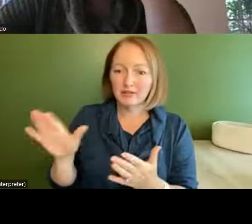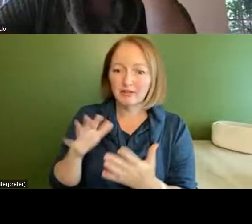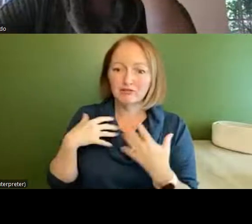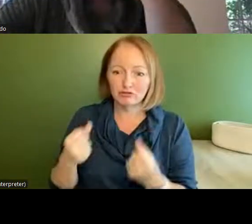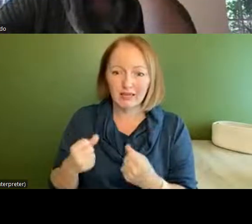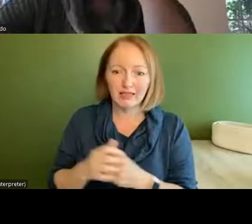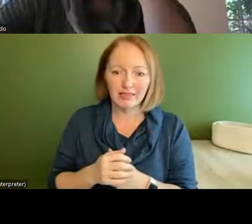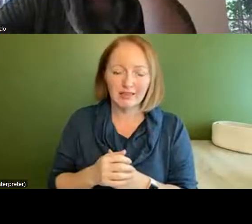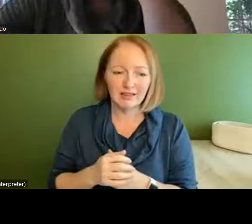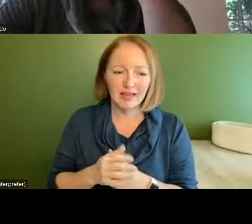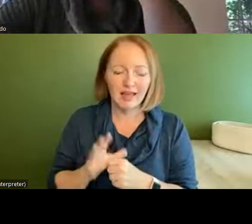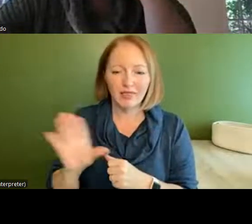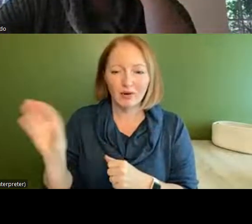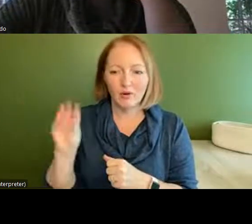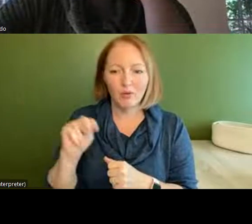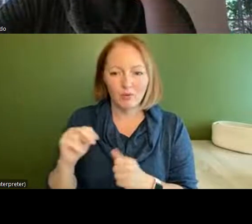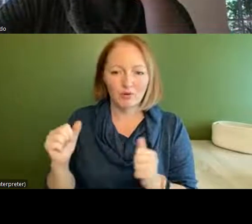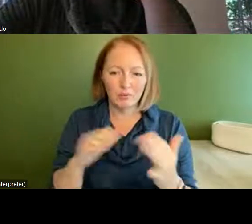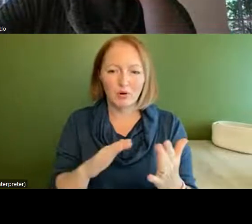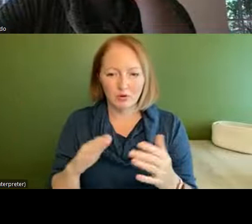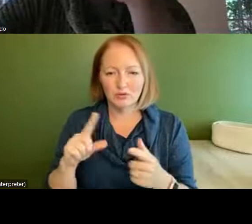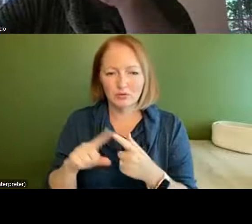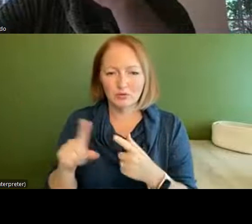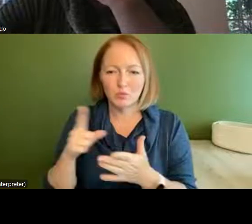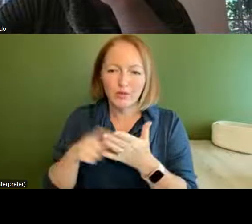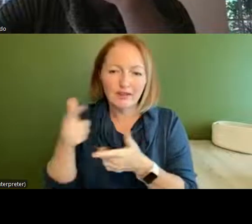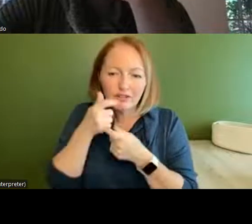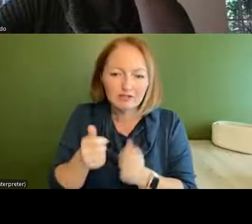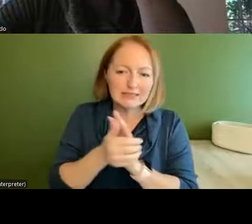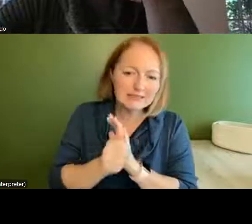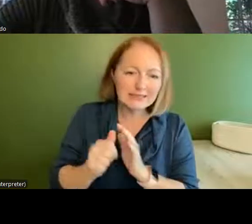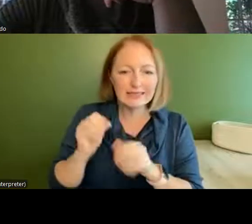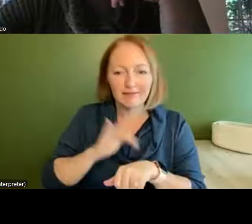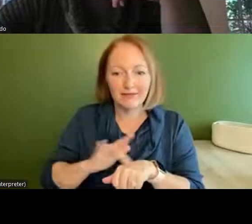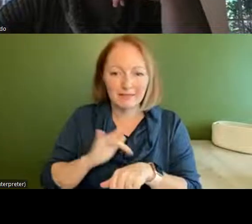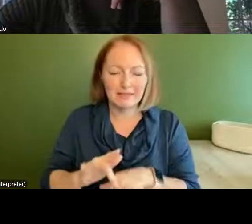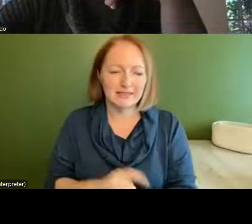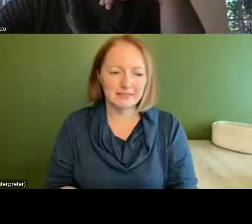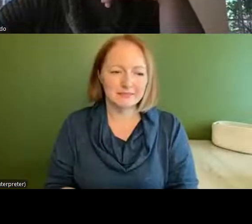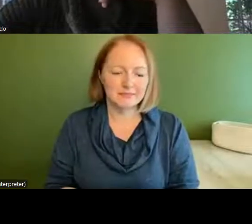and from their own, approach in terms of their interest and skills and availability.